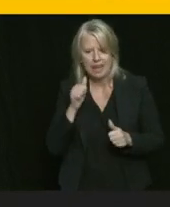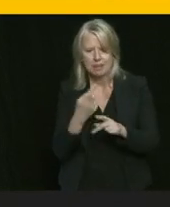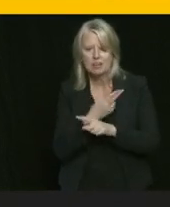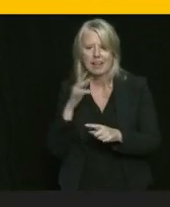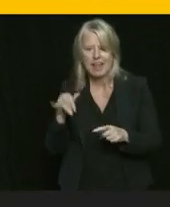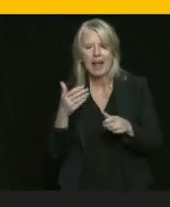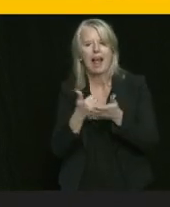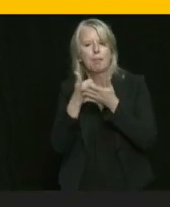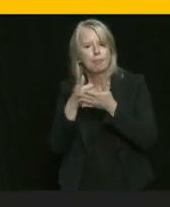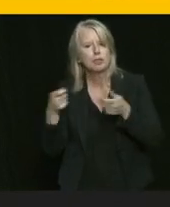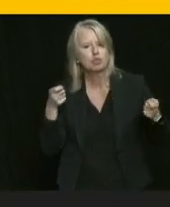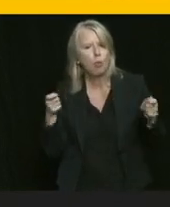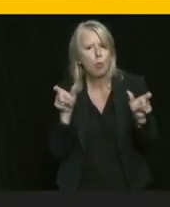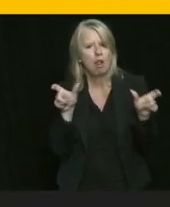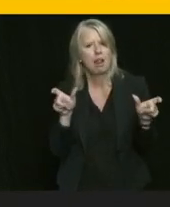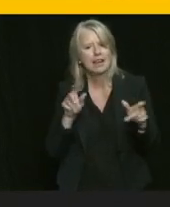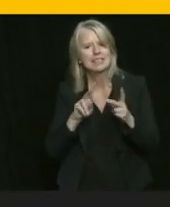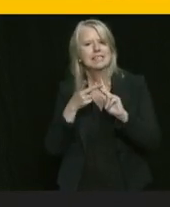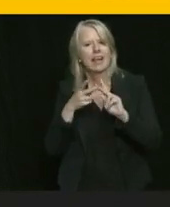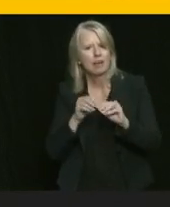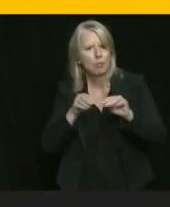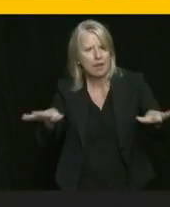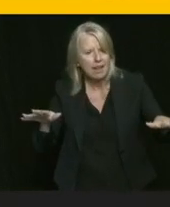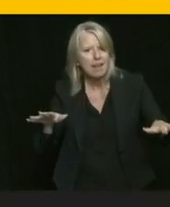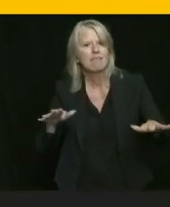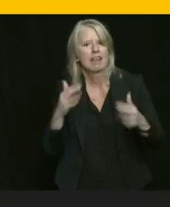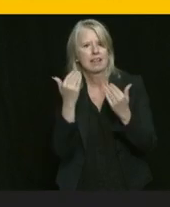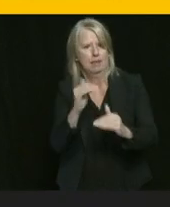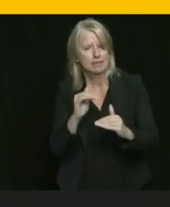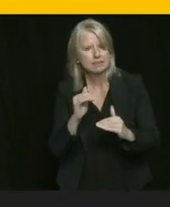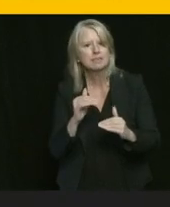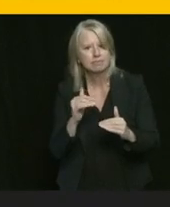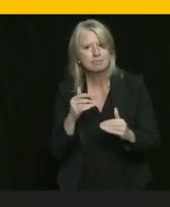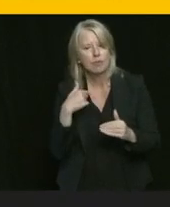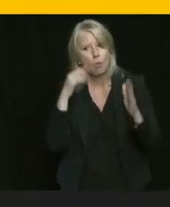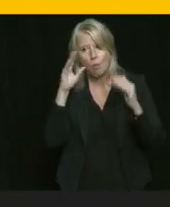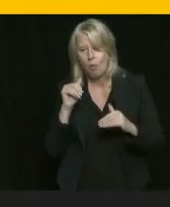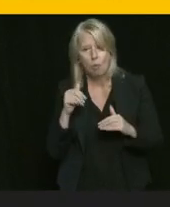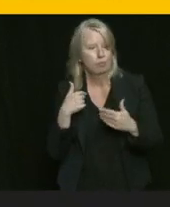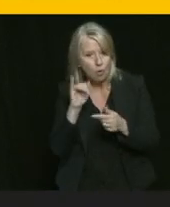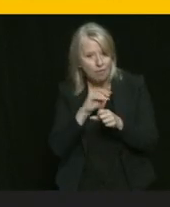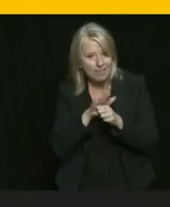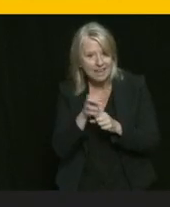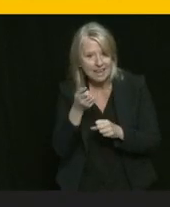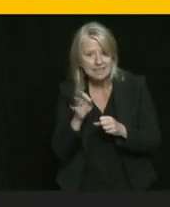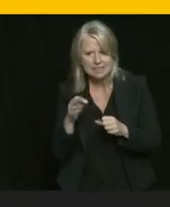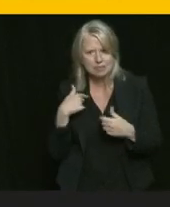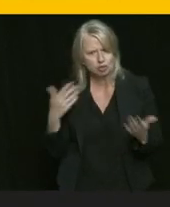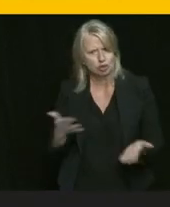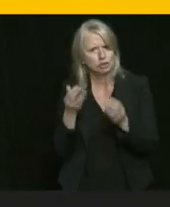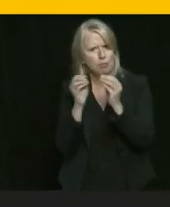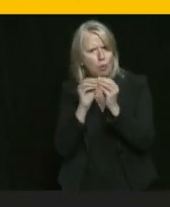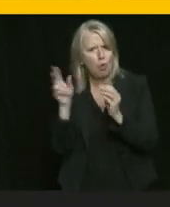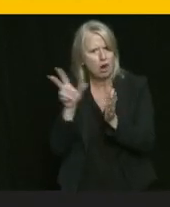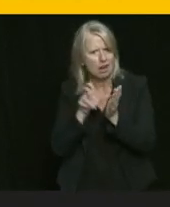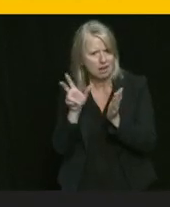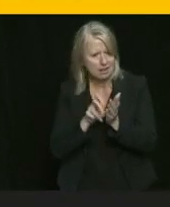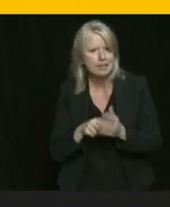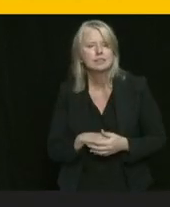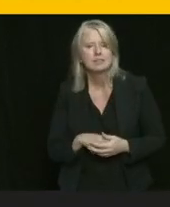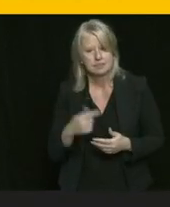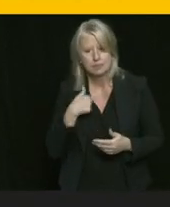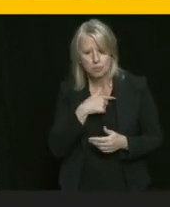and limit outbreaks without, we hope, another national lockdown to help control